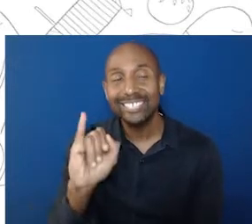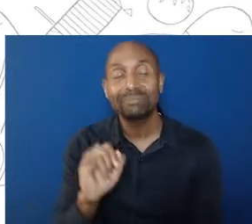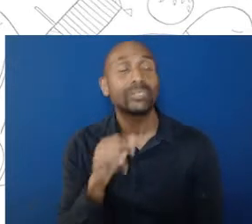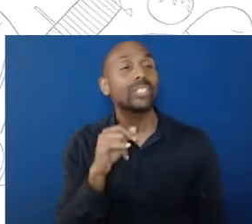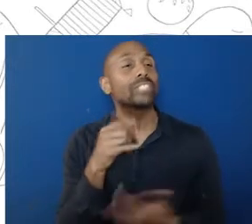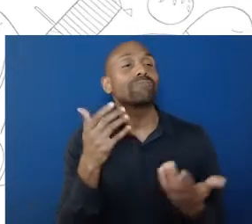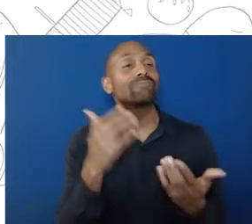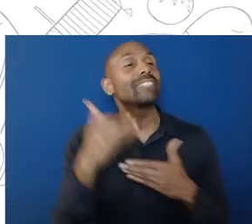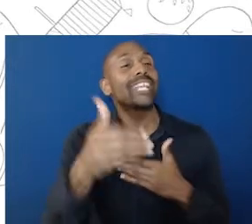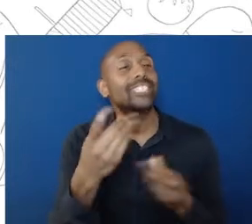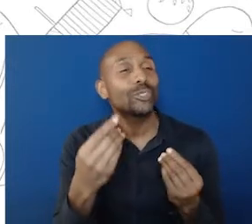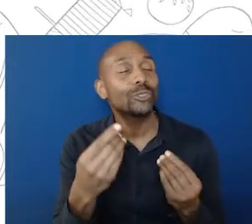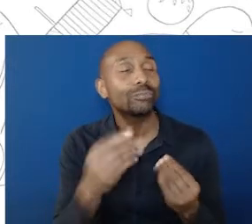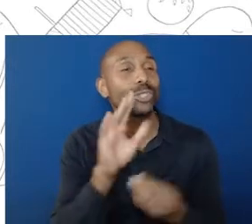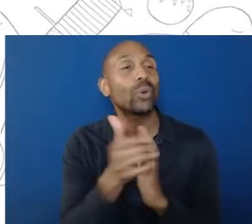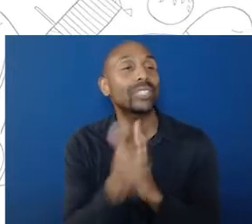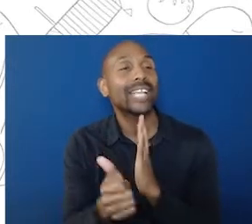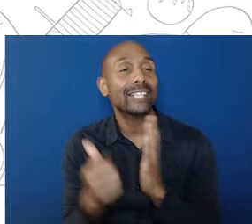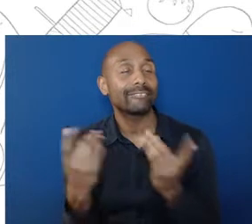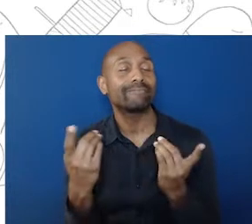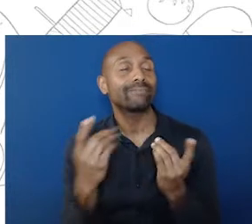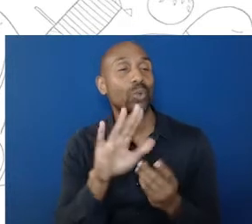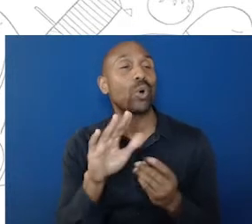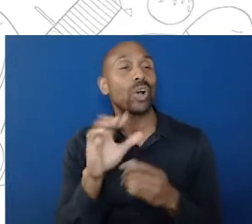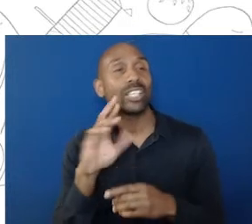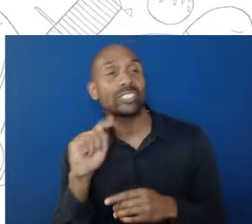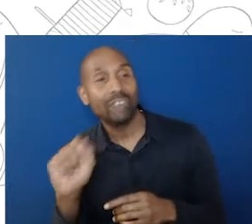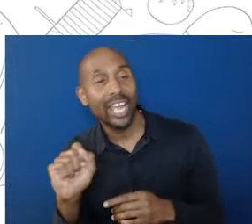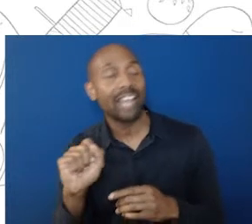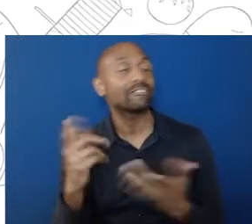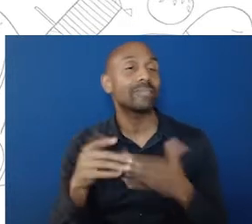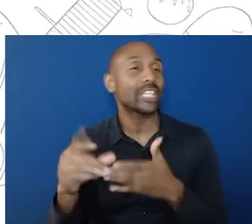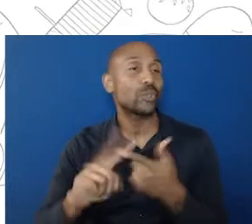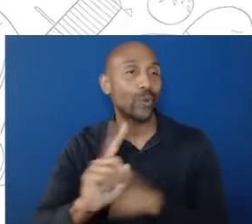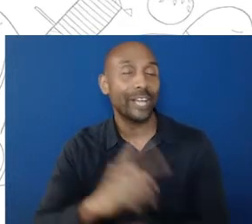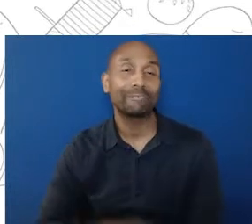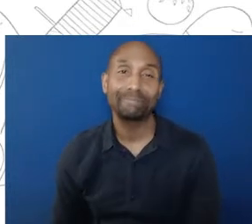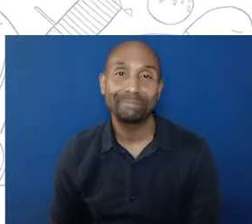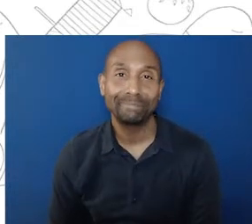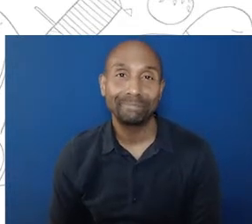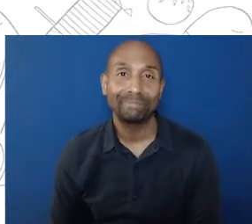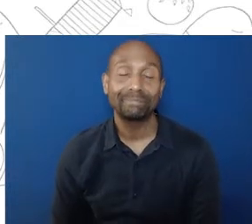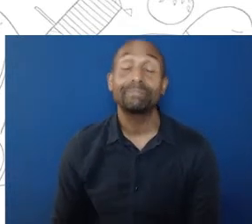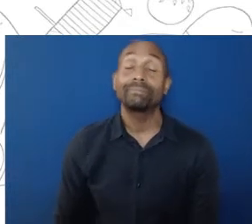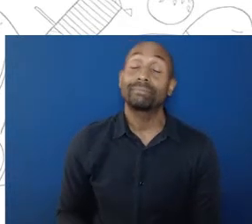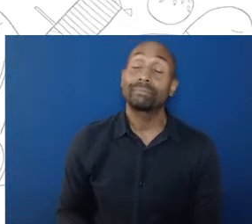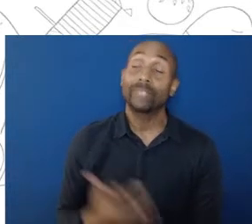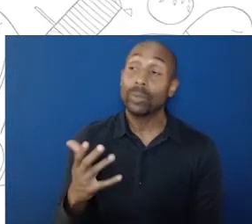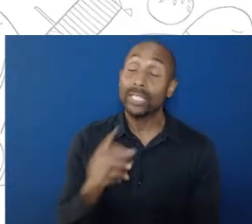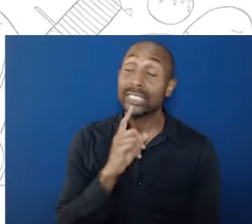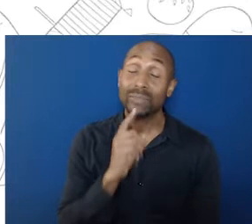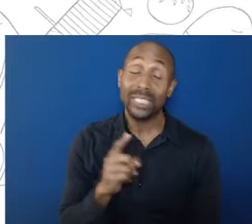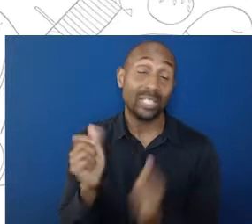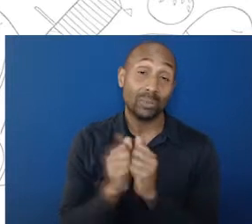I'll circle back around to Karen. So yeah, on the one hand, I'm really dedicated